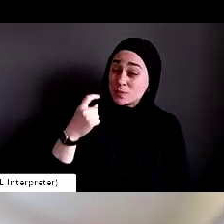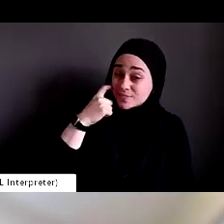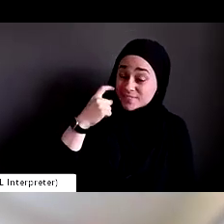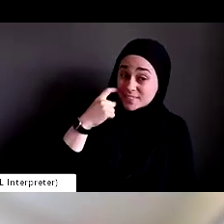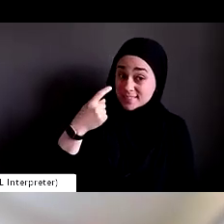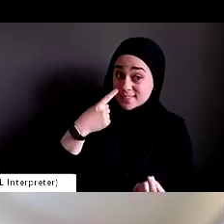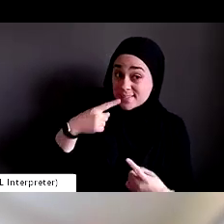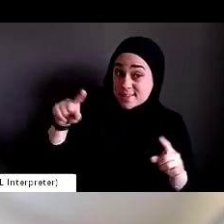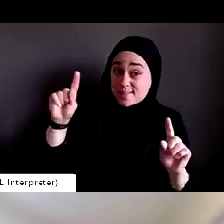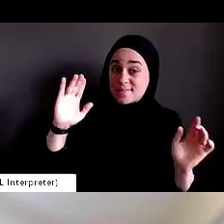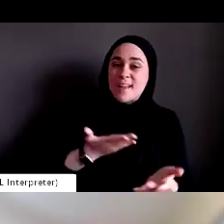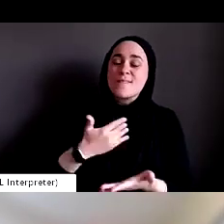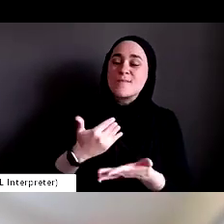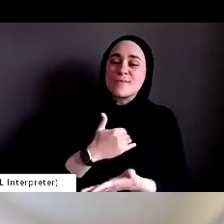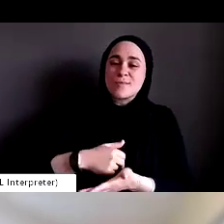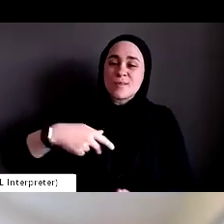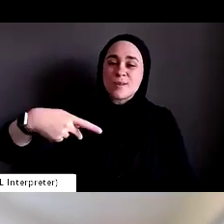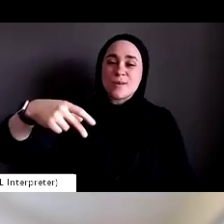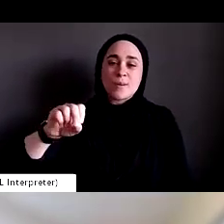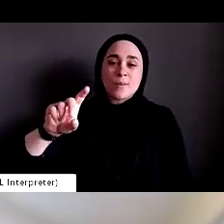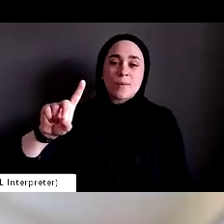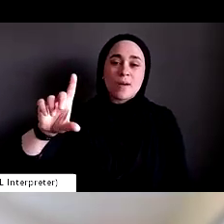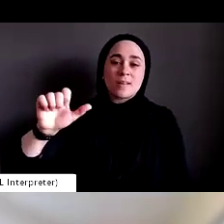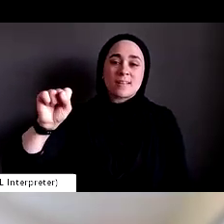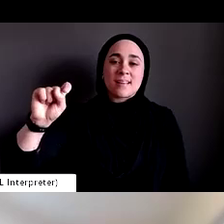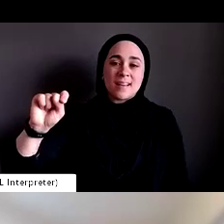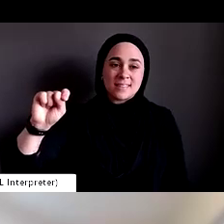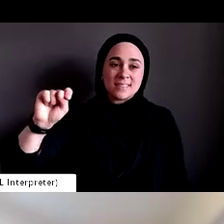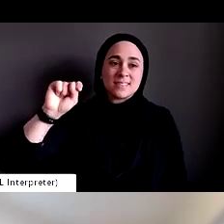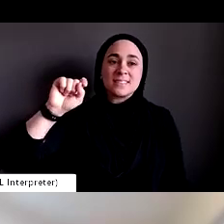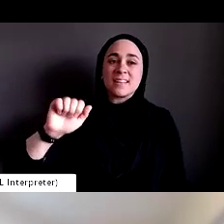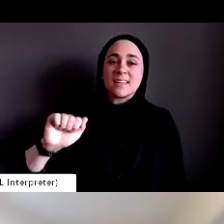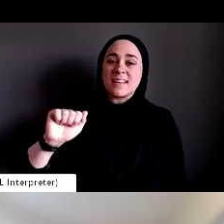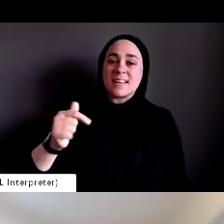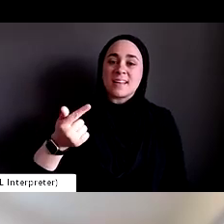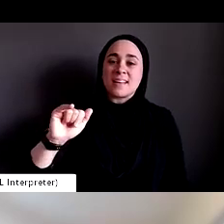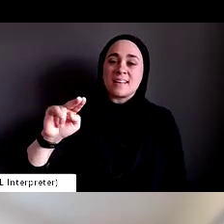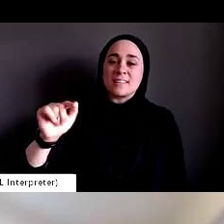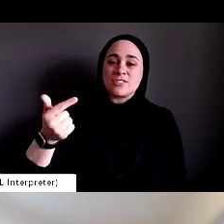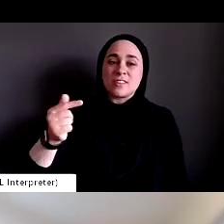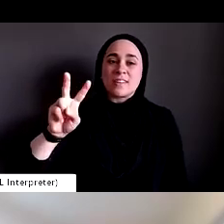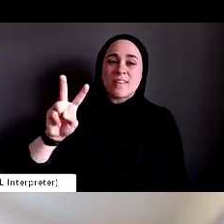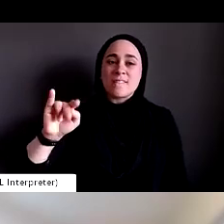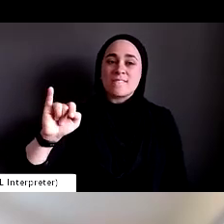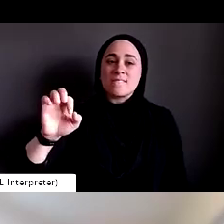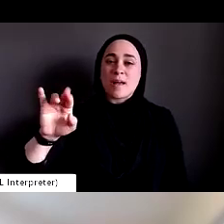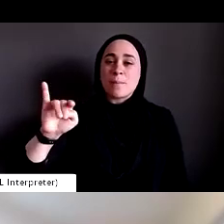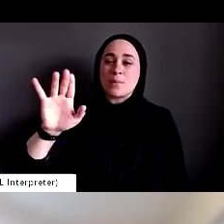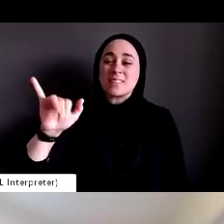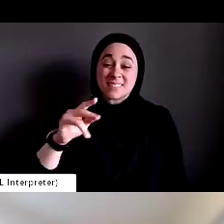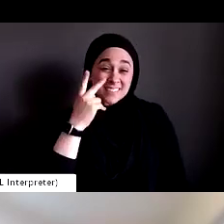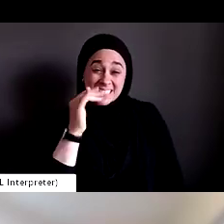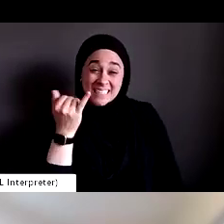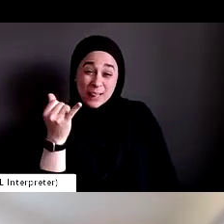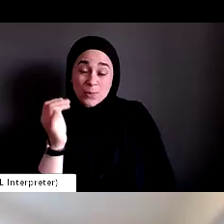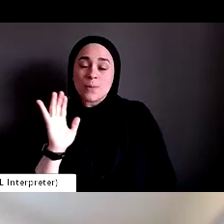is our new podcast called Aging Vibrantly. And some of our guests here today that will be speaking have co-hosted along with